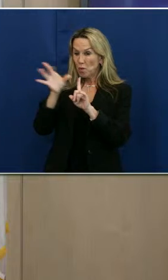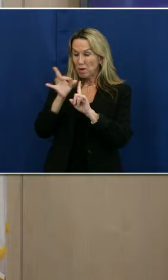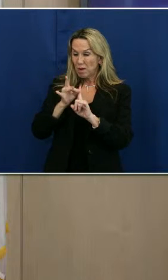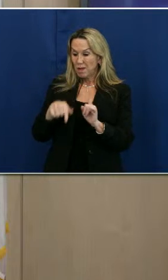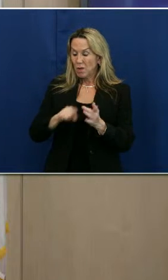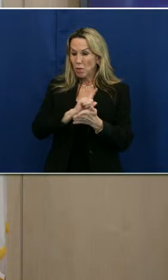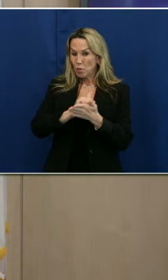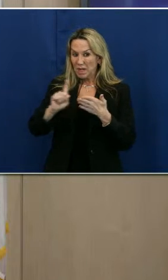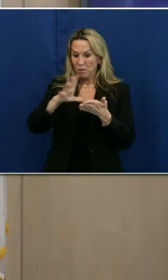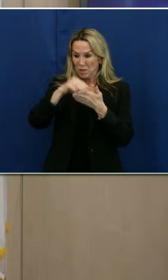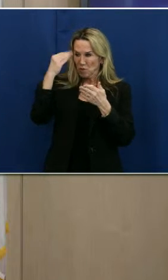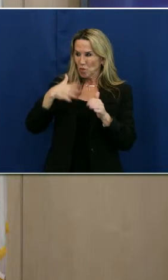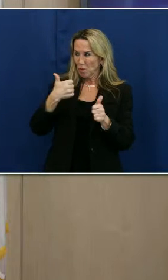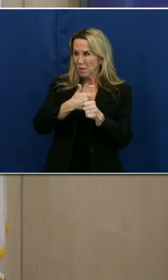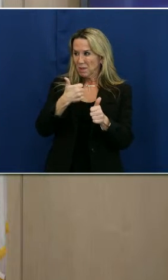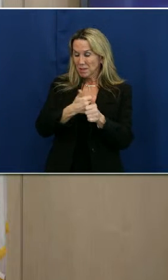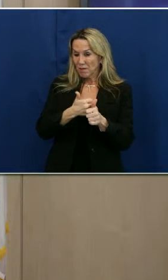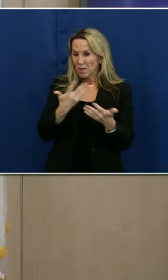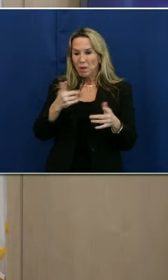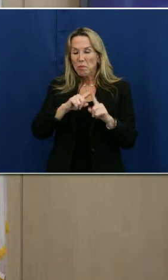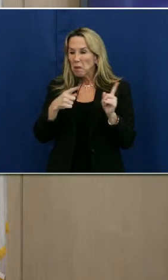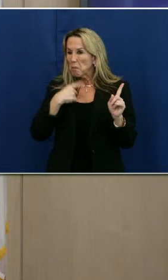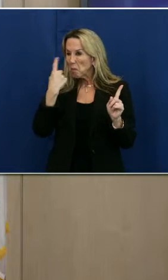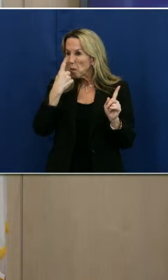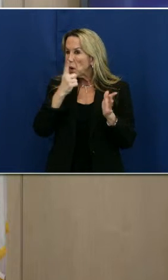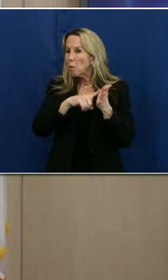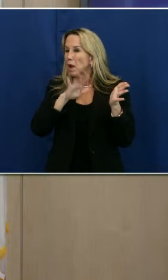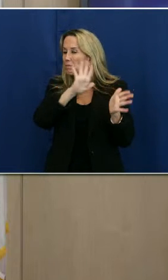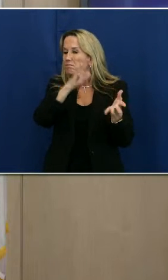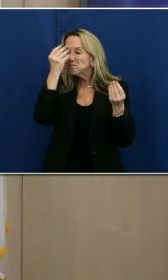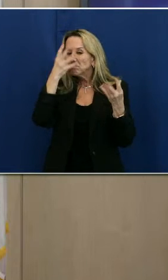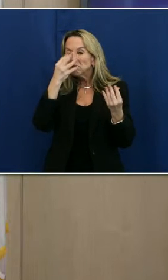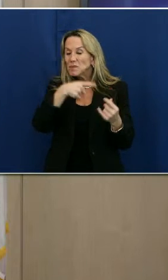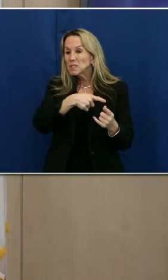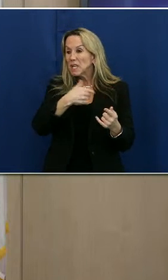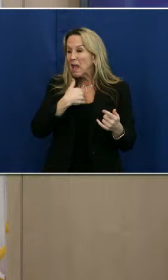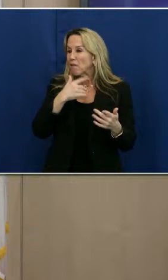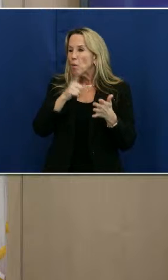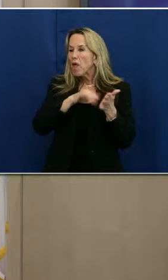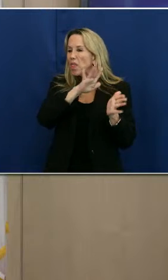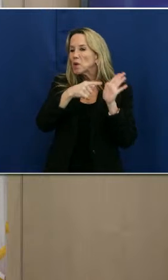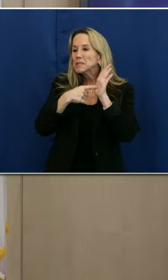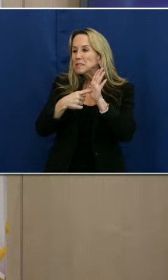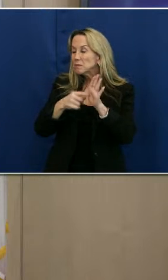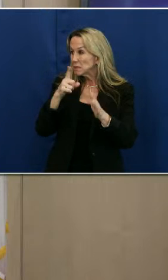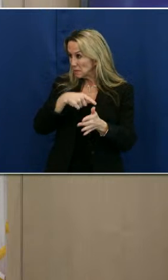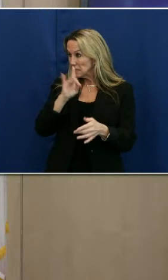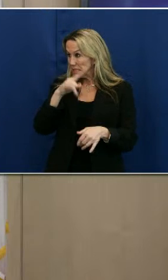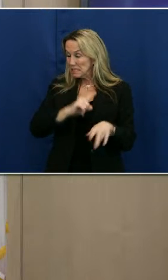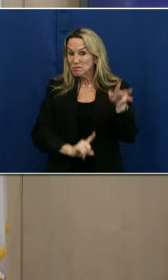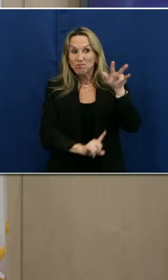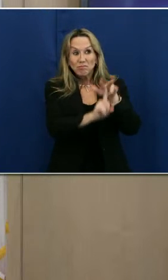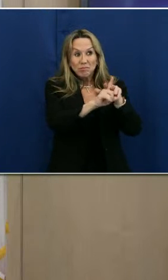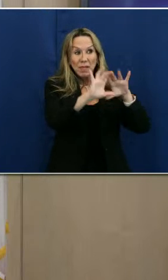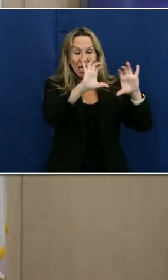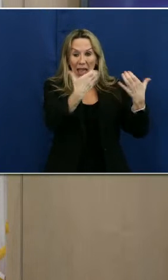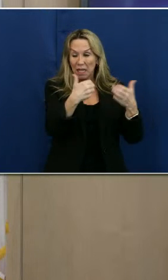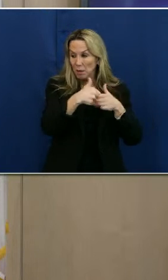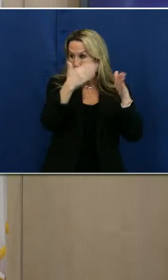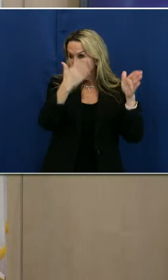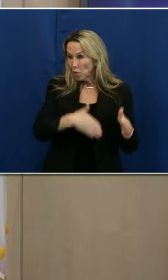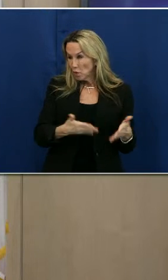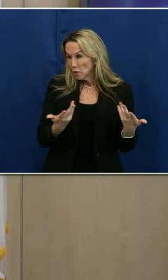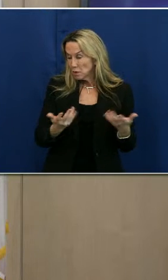information on those students, such as the symptoms or if they attended in-person classes while they were contagious? We're